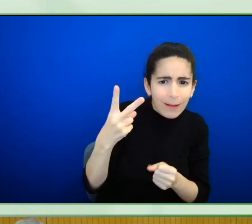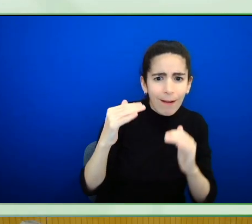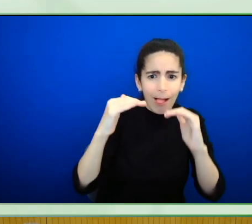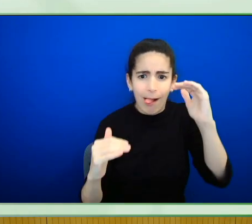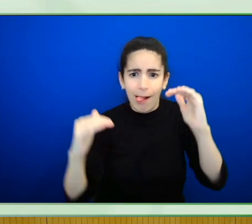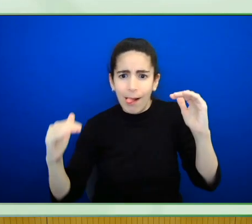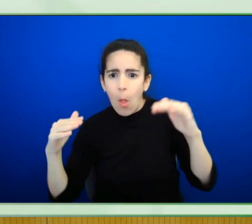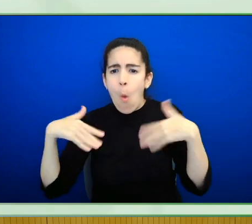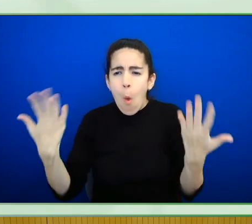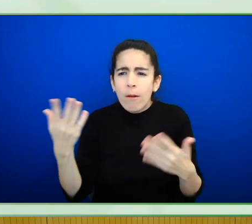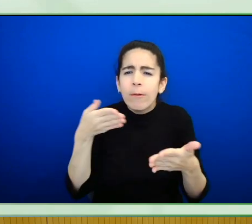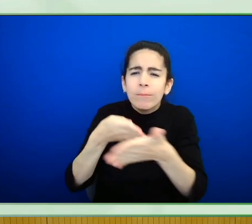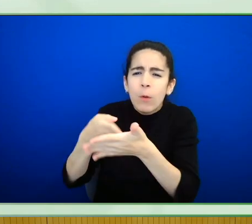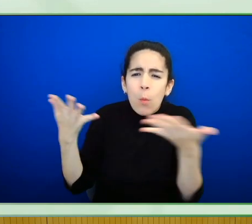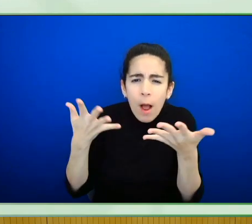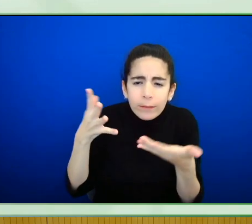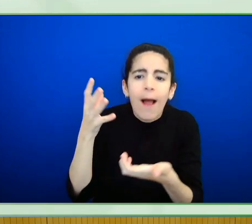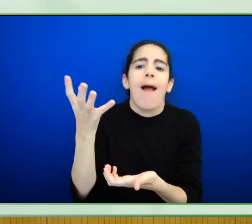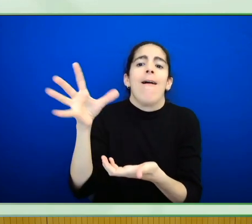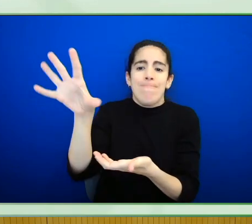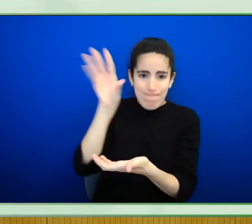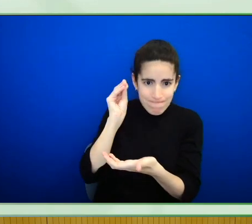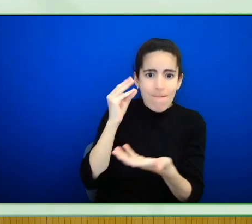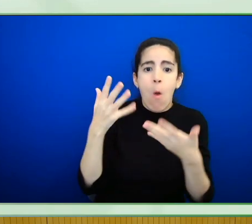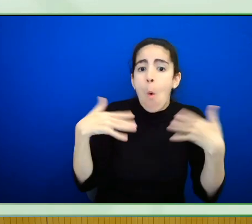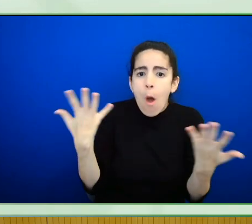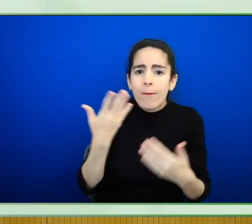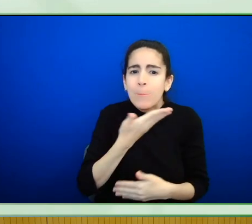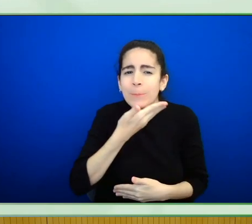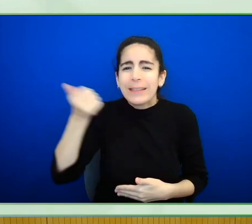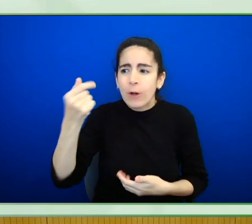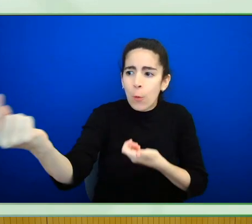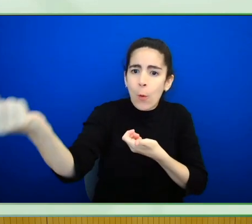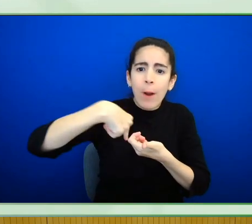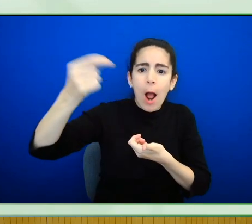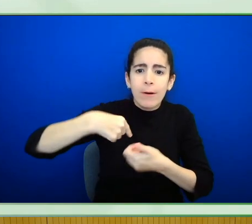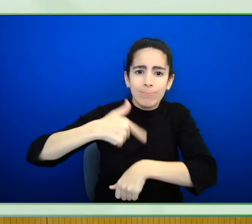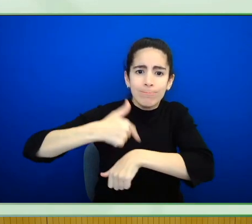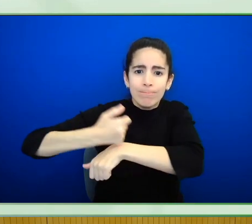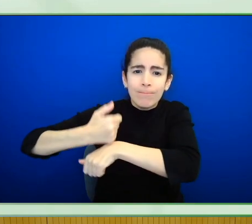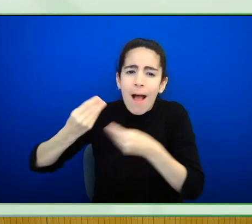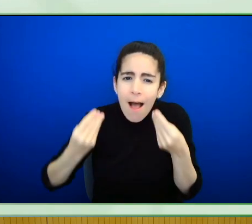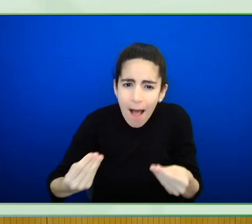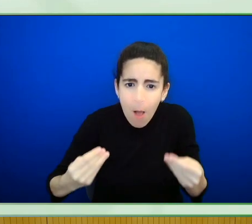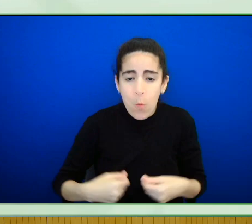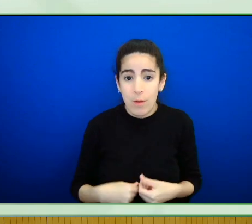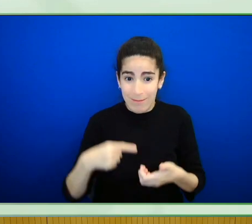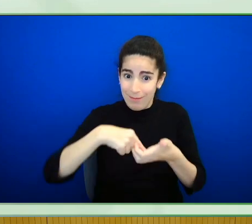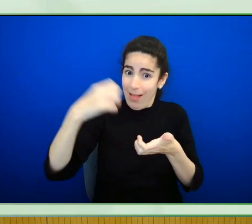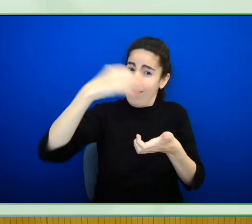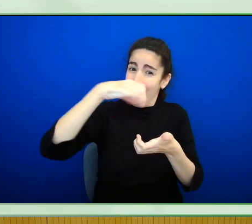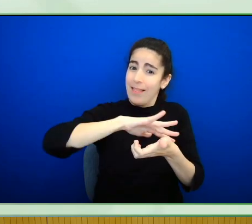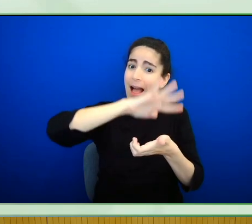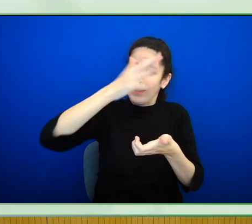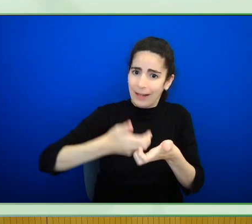very importantly, minimize unnecessary referrals to hospital care. The result is that more patients can be treated at the